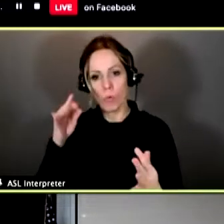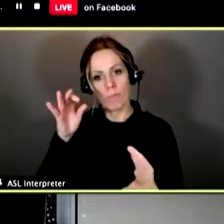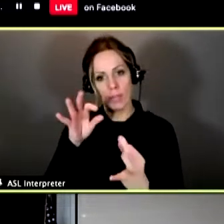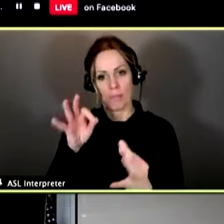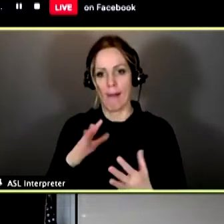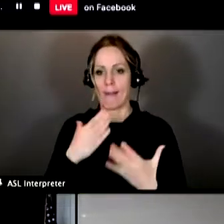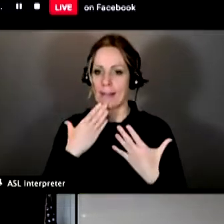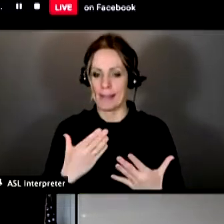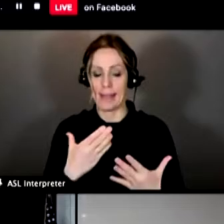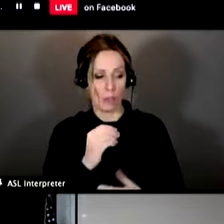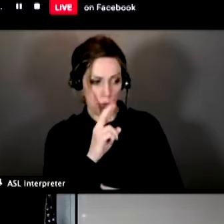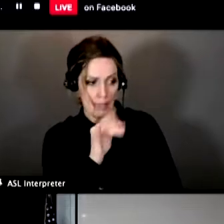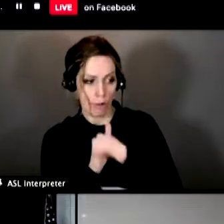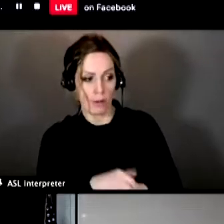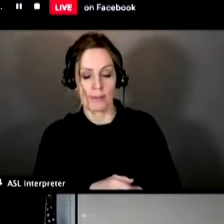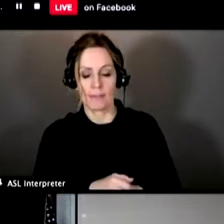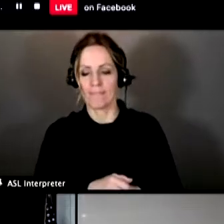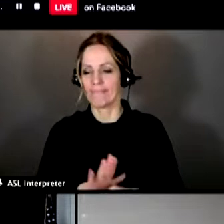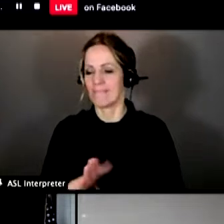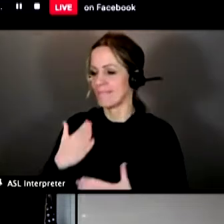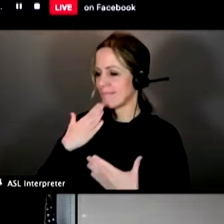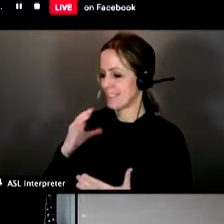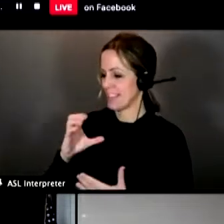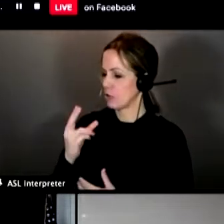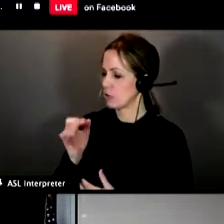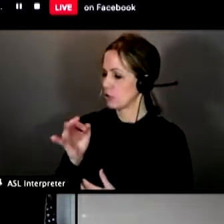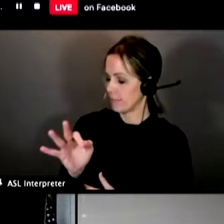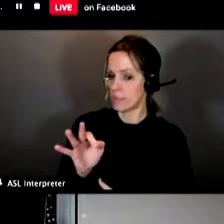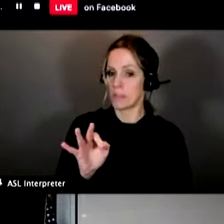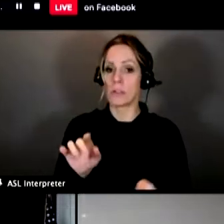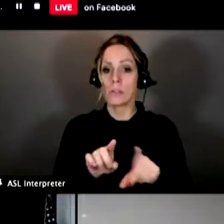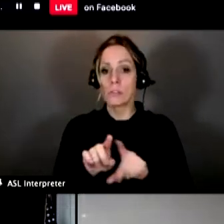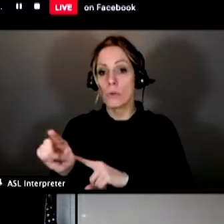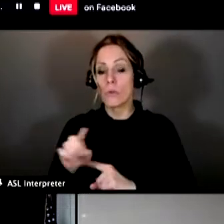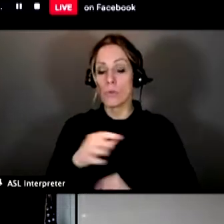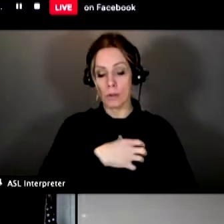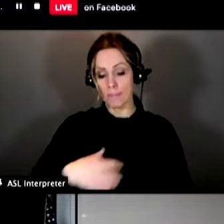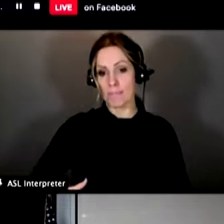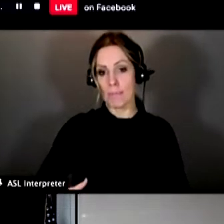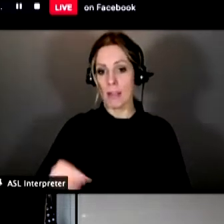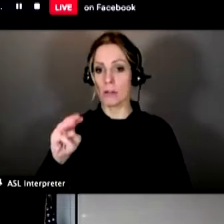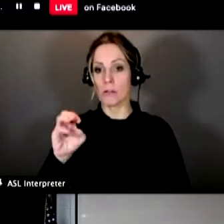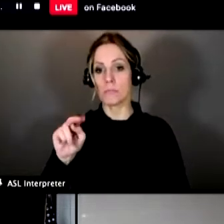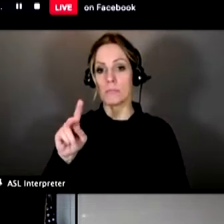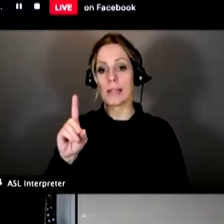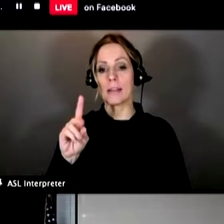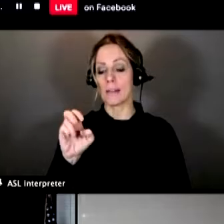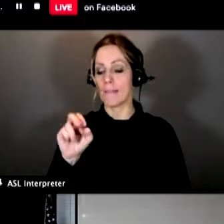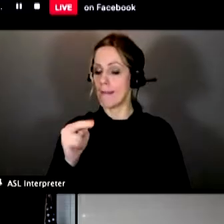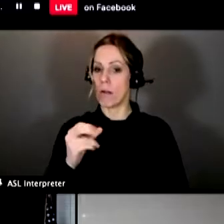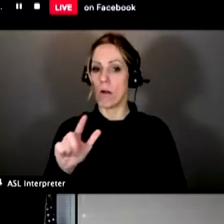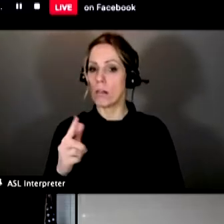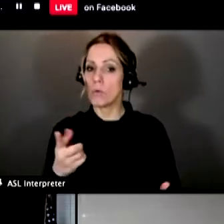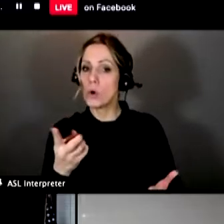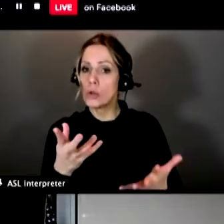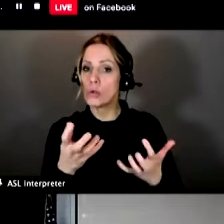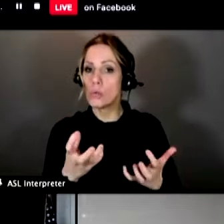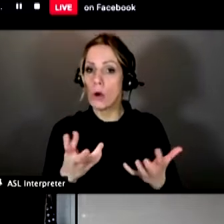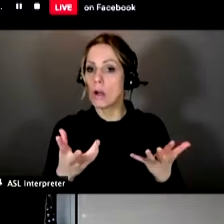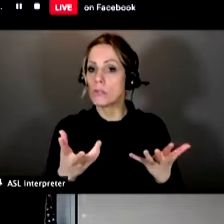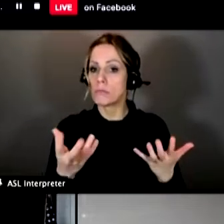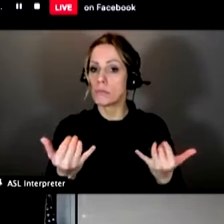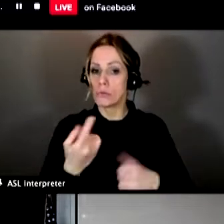much. Pleasure, Chief. Mayor Mendenhall, for you as well, what are you most hoping to glean? Well, like the chief, I'm here